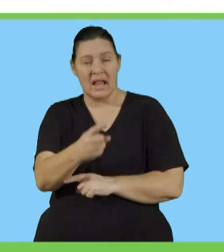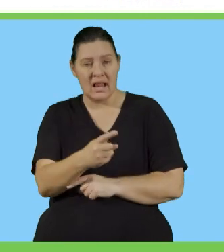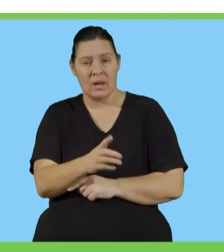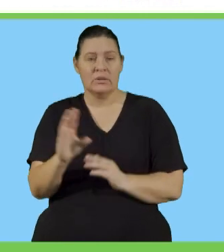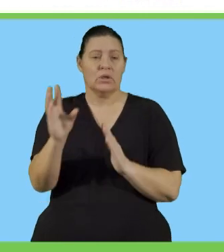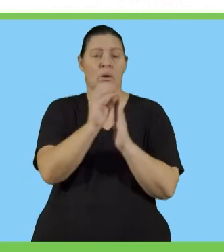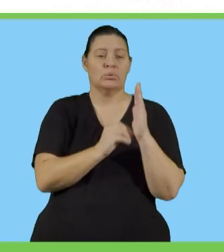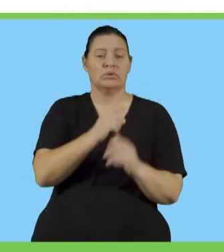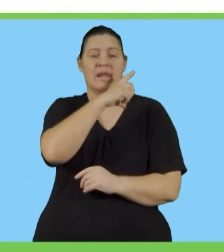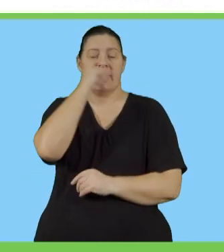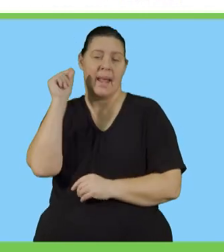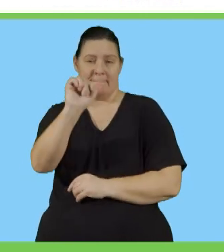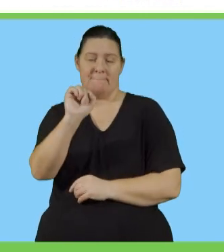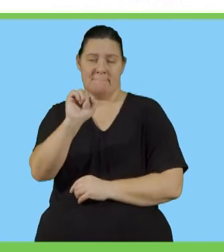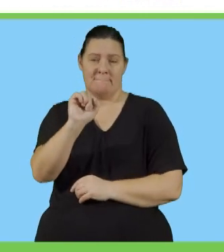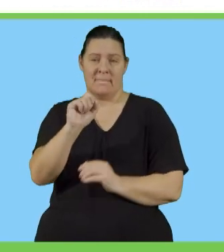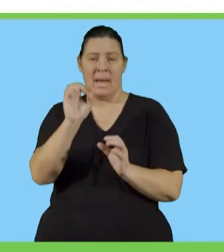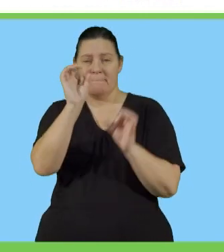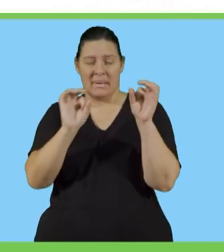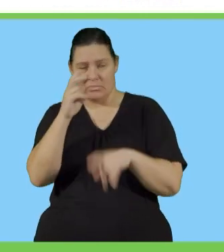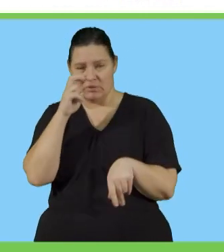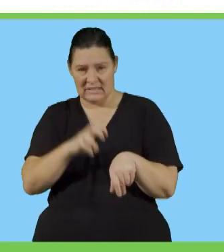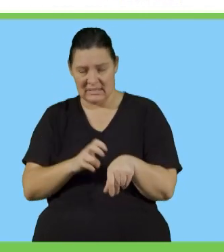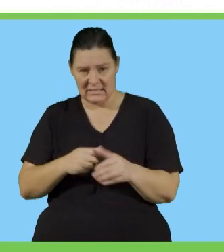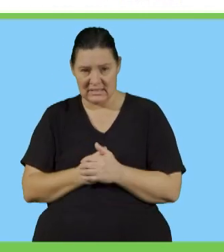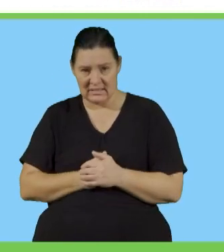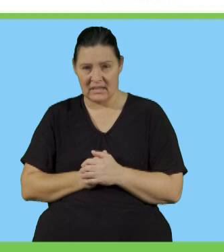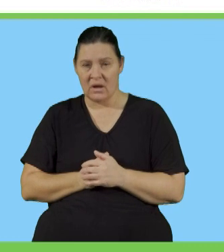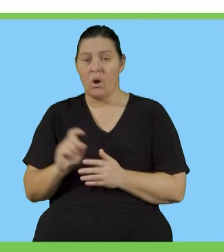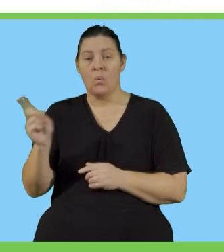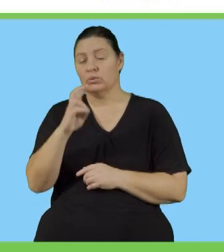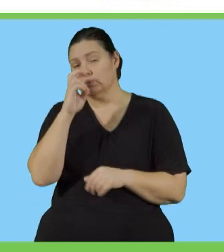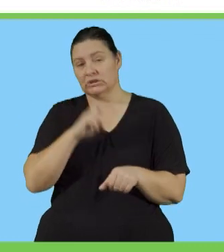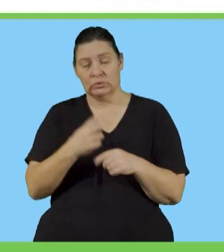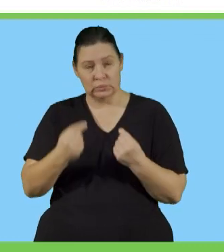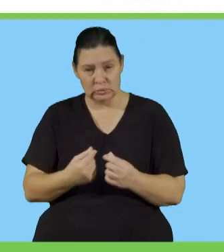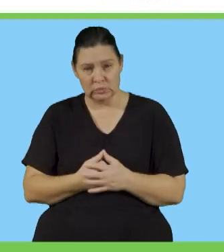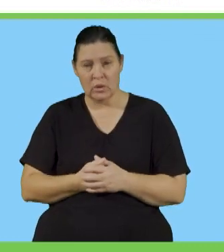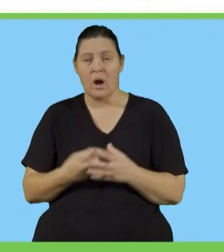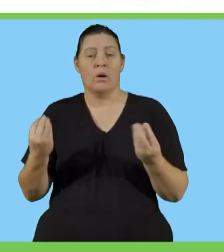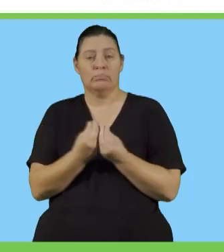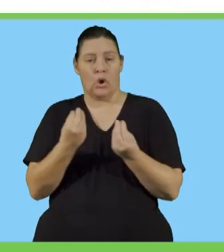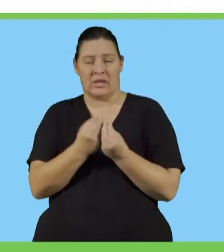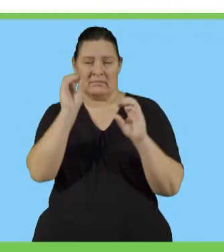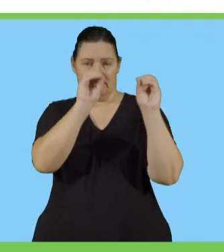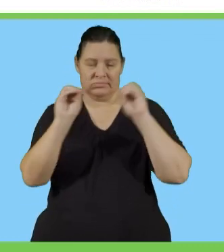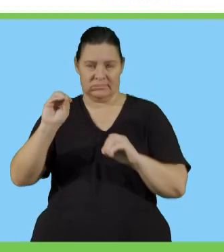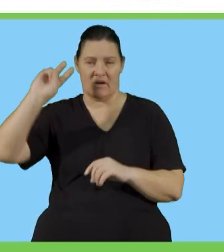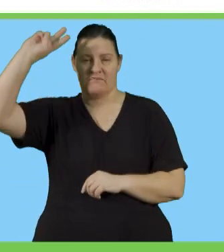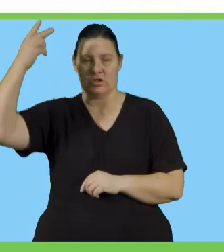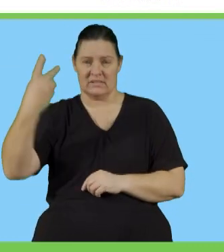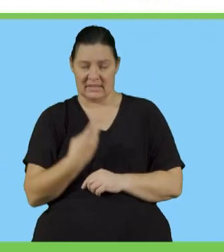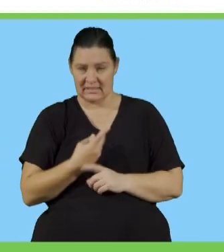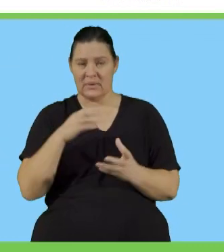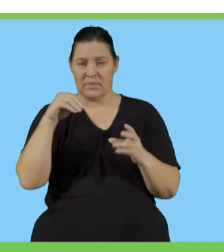to put in the name of the pigment that is needed. So what you have to do now is fill in the products of photosynthesis in the block